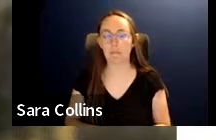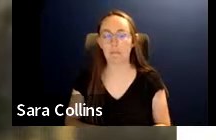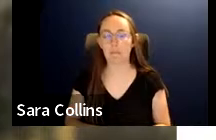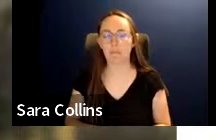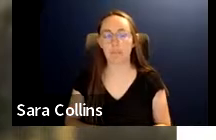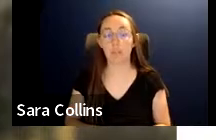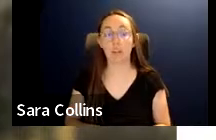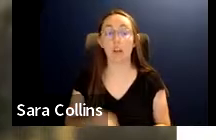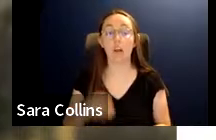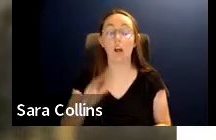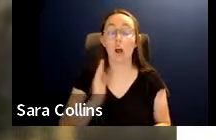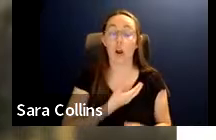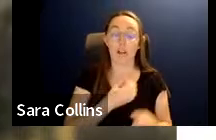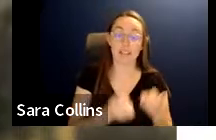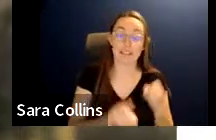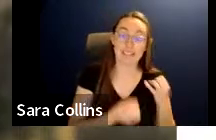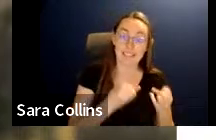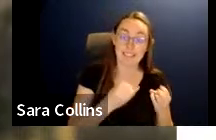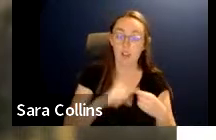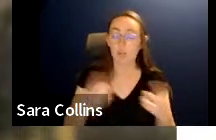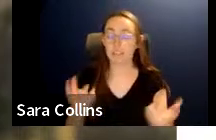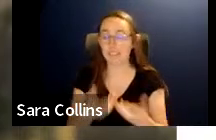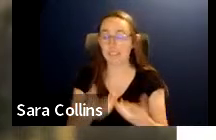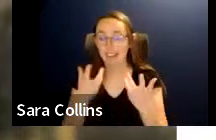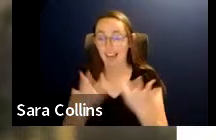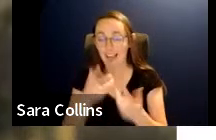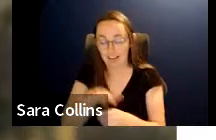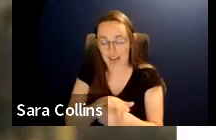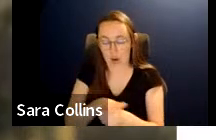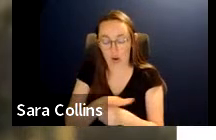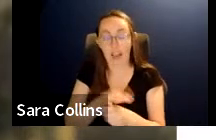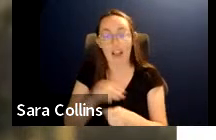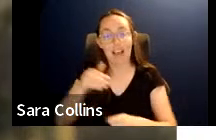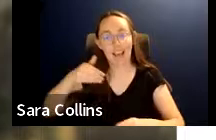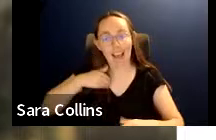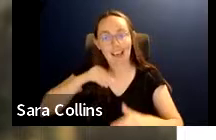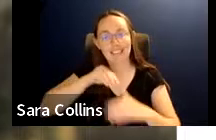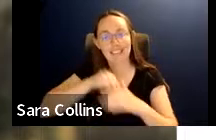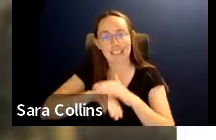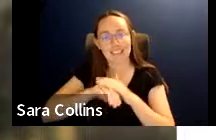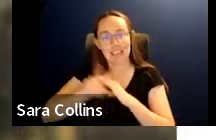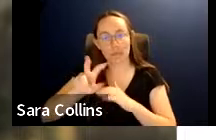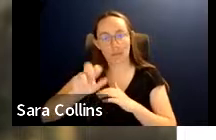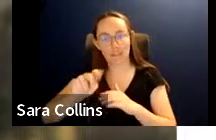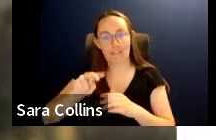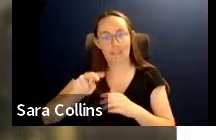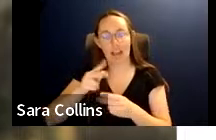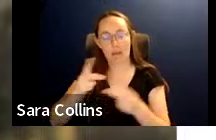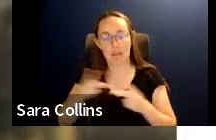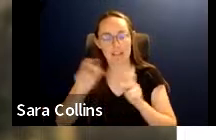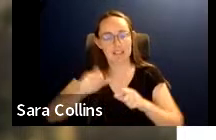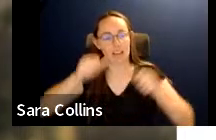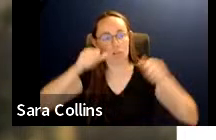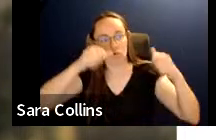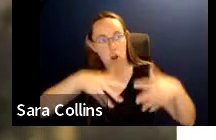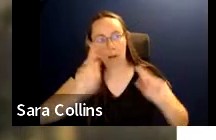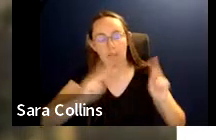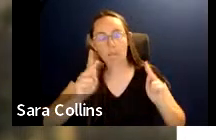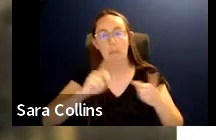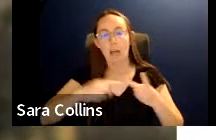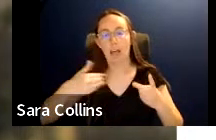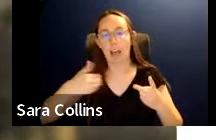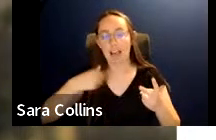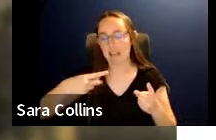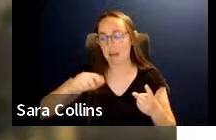salad area does have a place where an accessible van can drop folks off, does have this paved